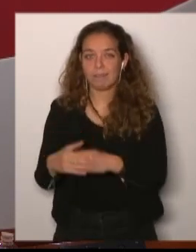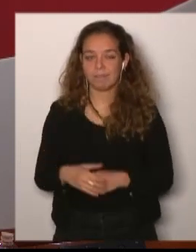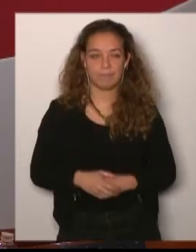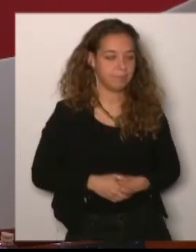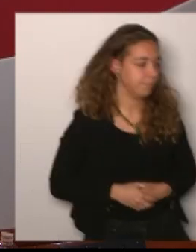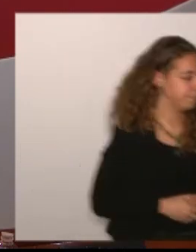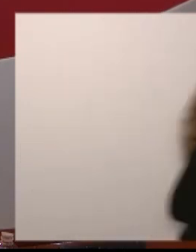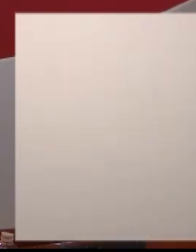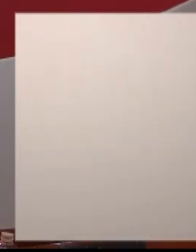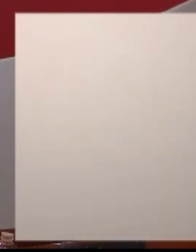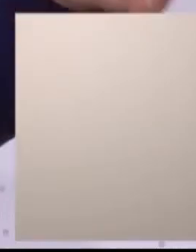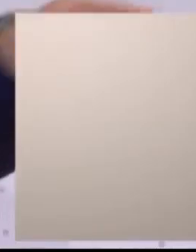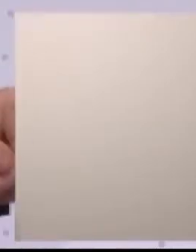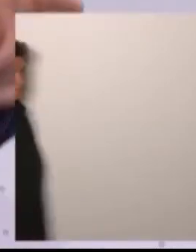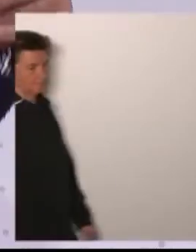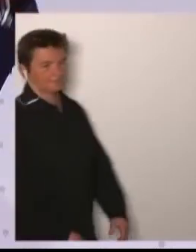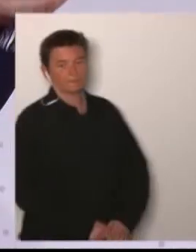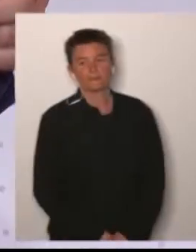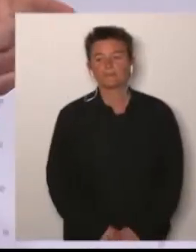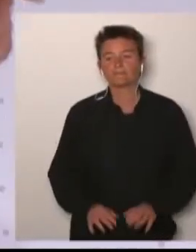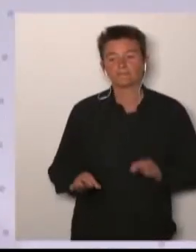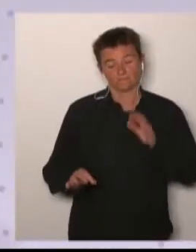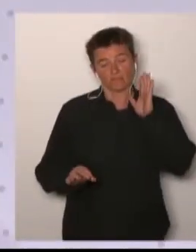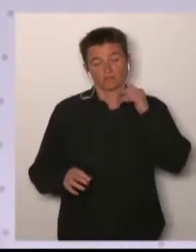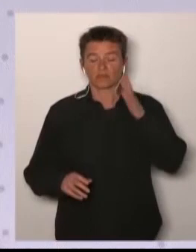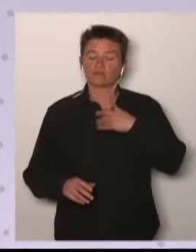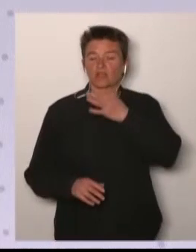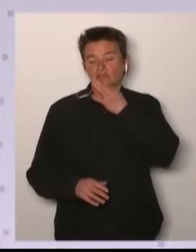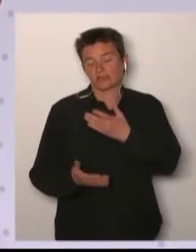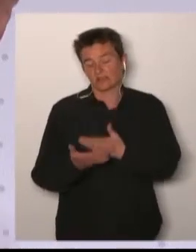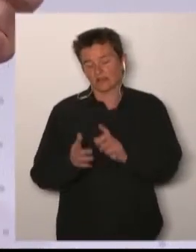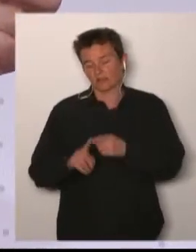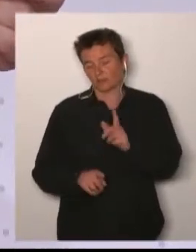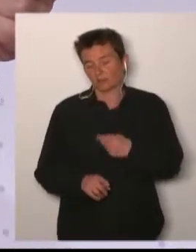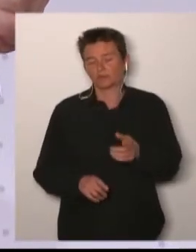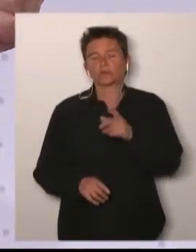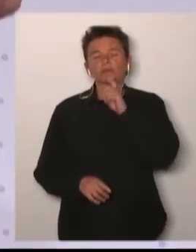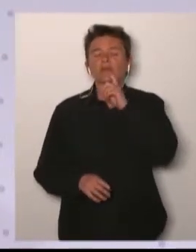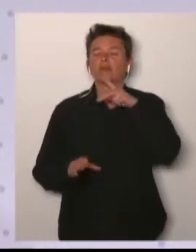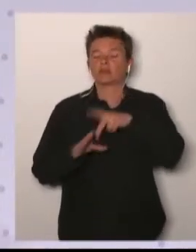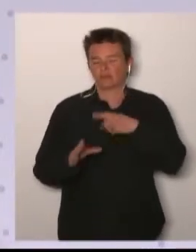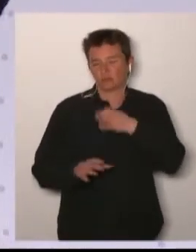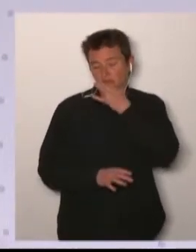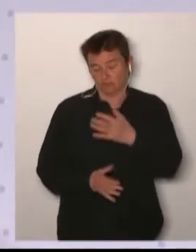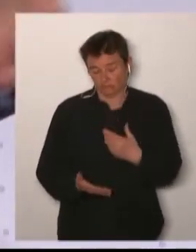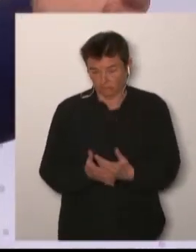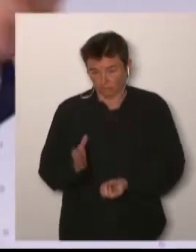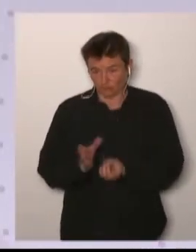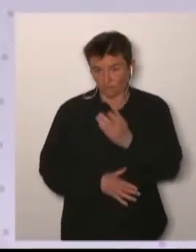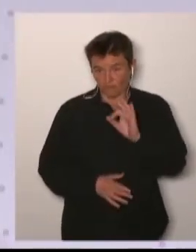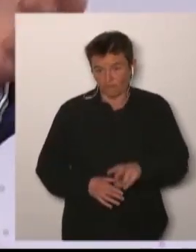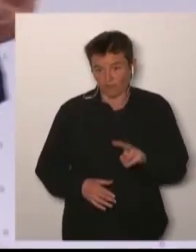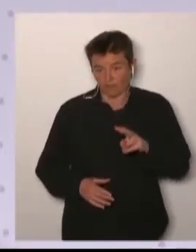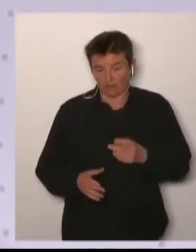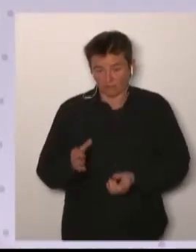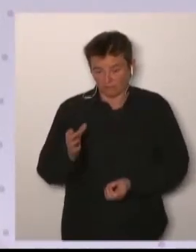Yeah, so that's why I was emphasizing that at the very beginning. I think it's really unusual. We have a policy process